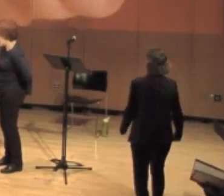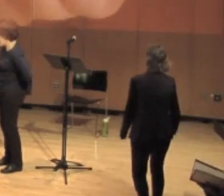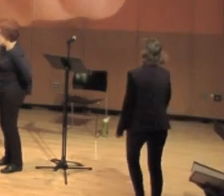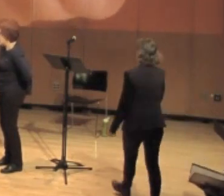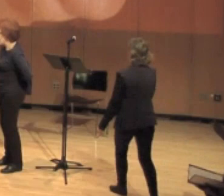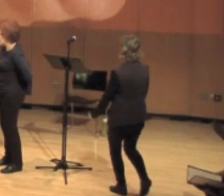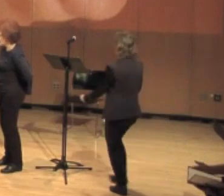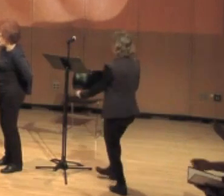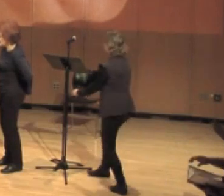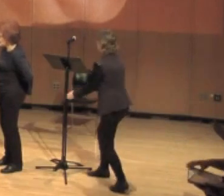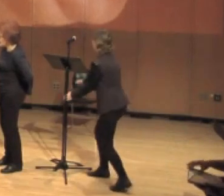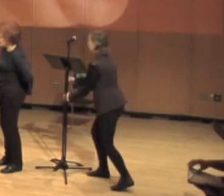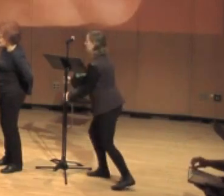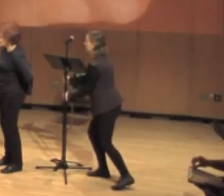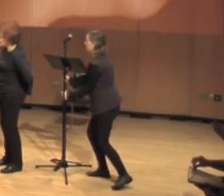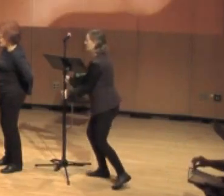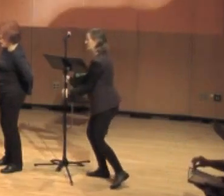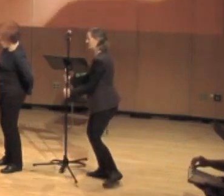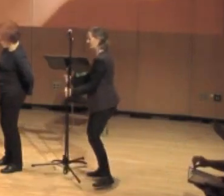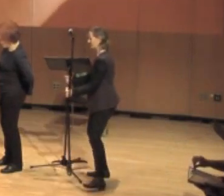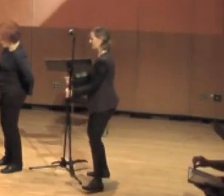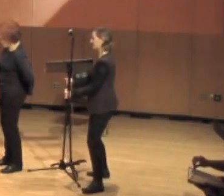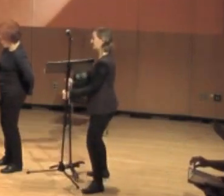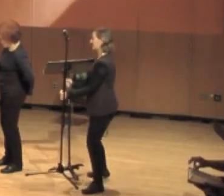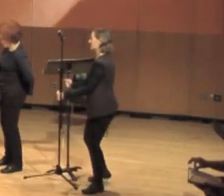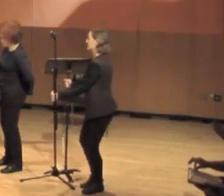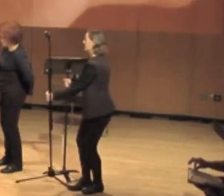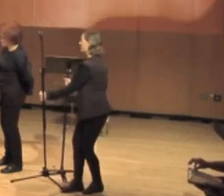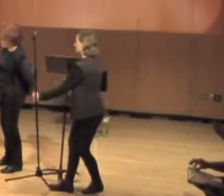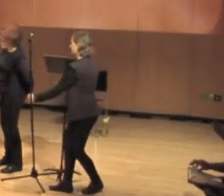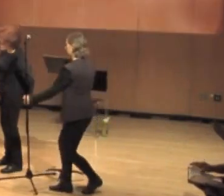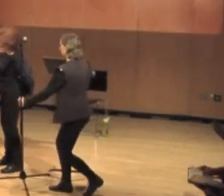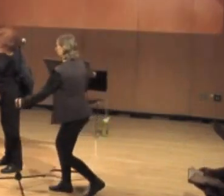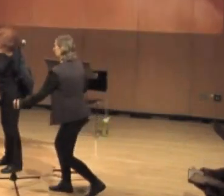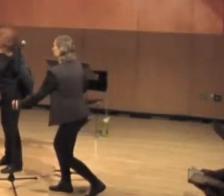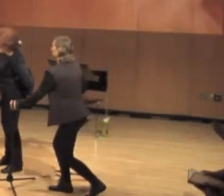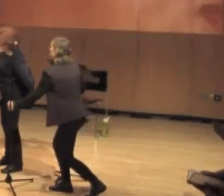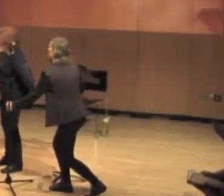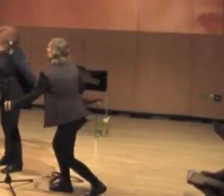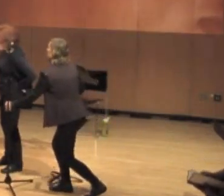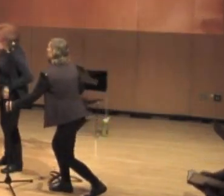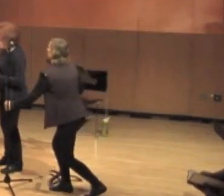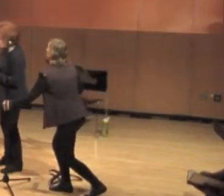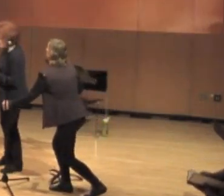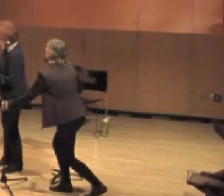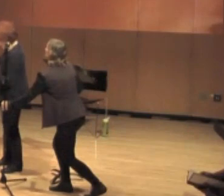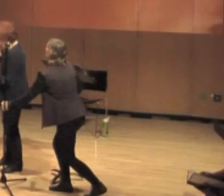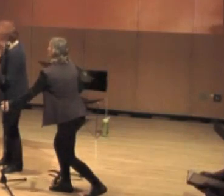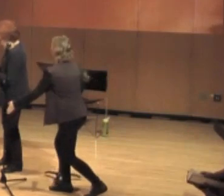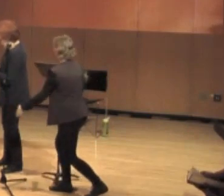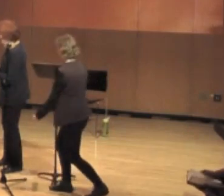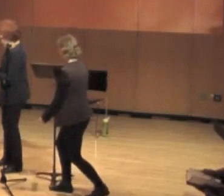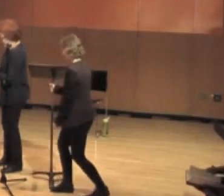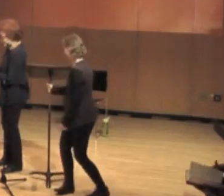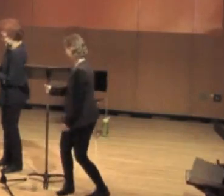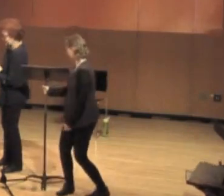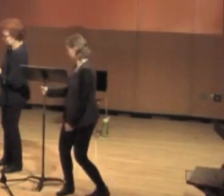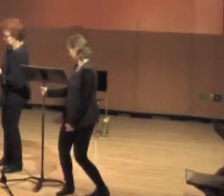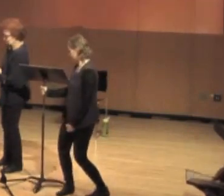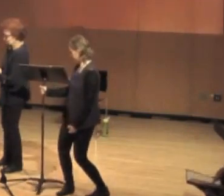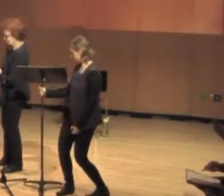has lots of errands to run in the city yeah you want to come no I think I'll stay